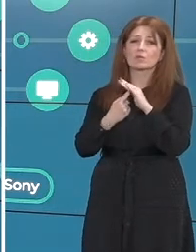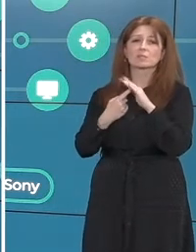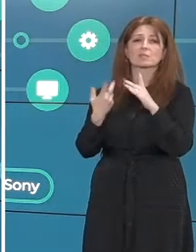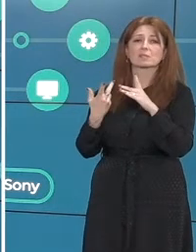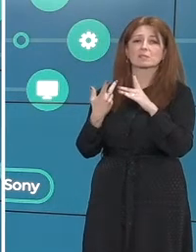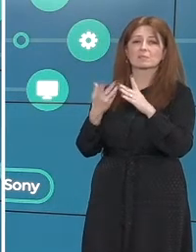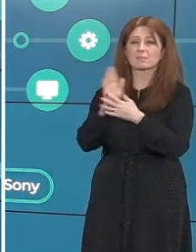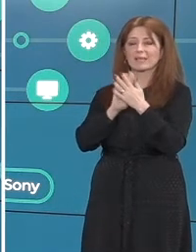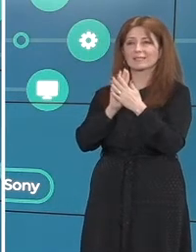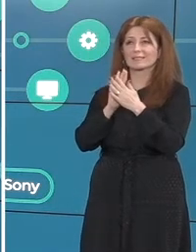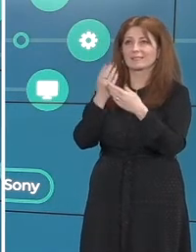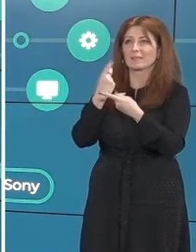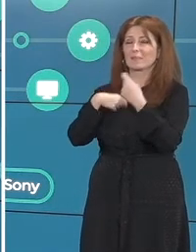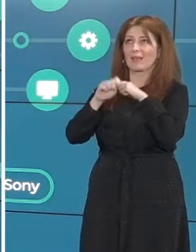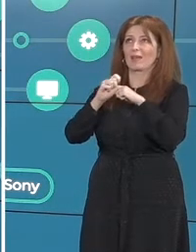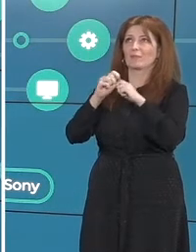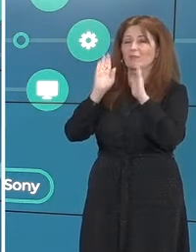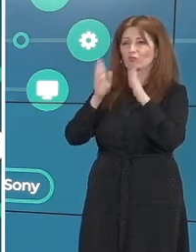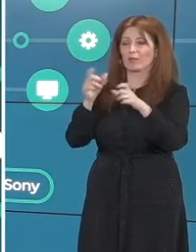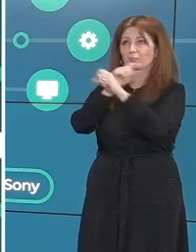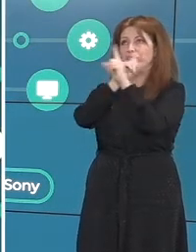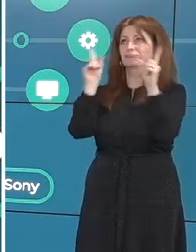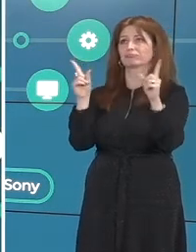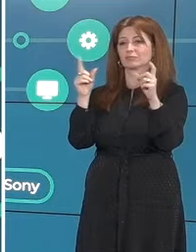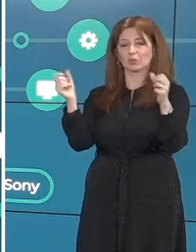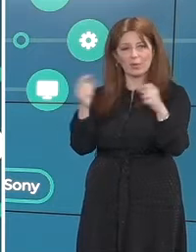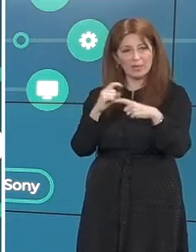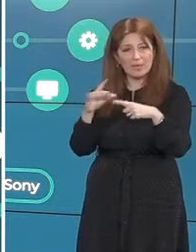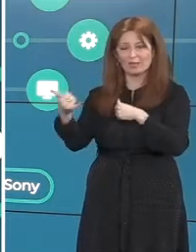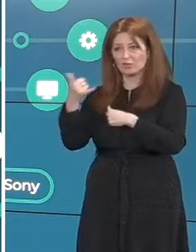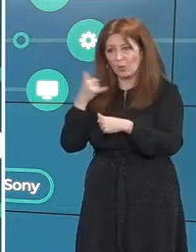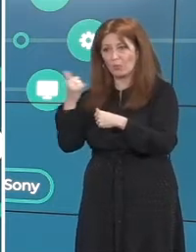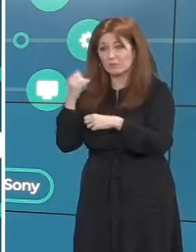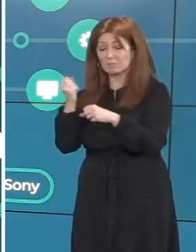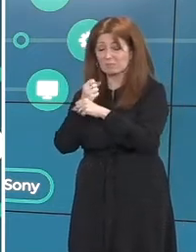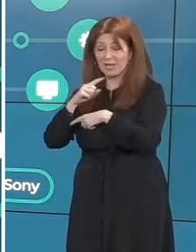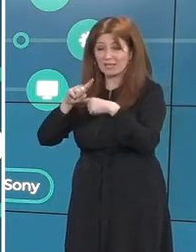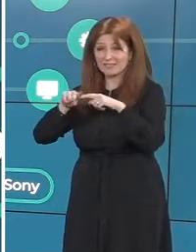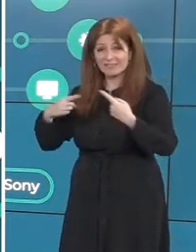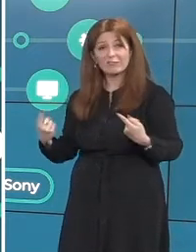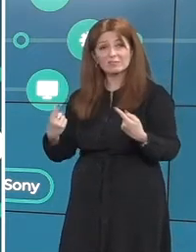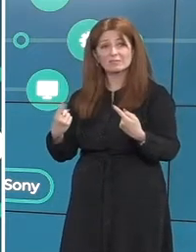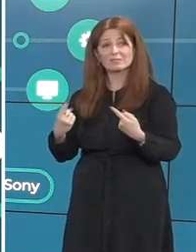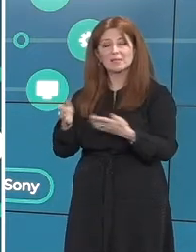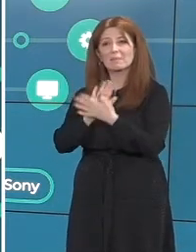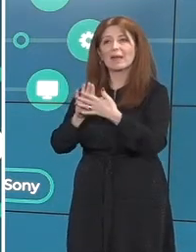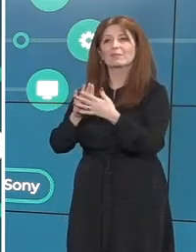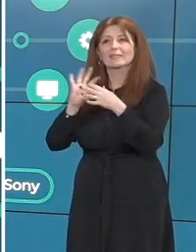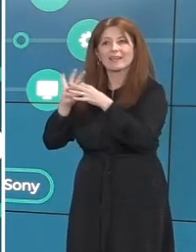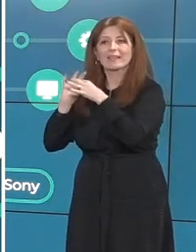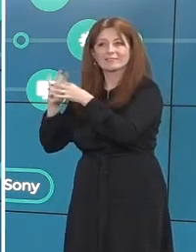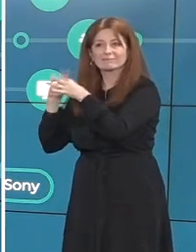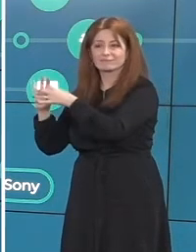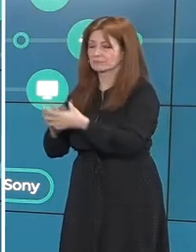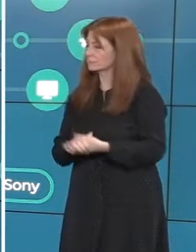these things to life. Mm-hmm. So these email, these calls really make a difference in terms of making that connection, as you said. Mm-hmm.